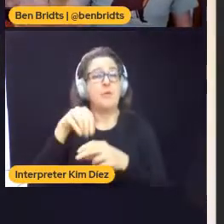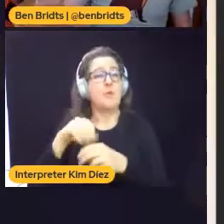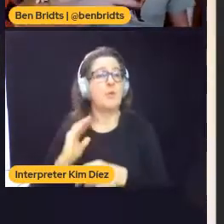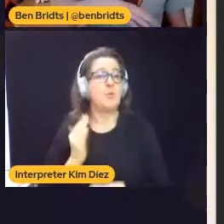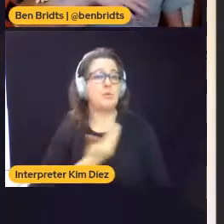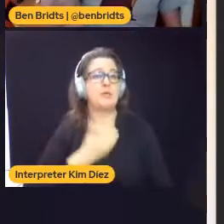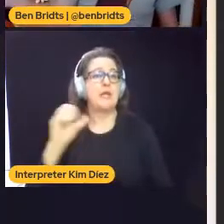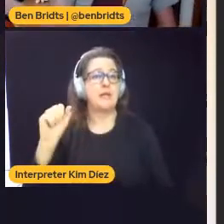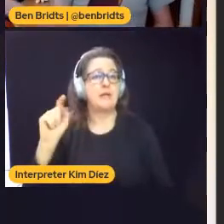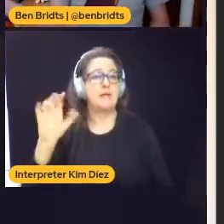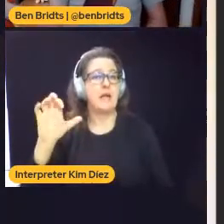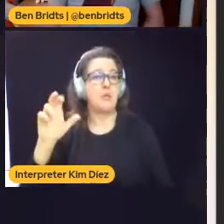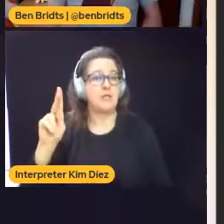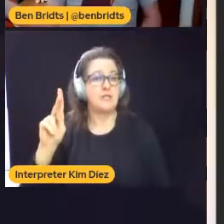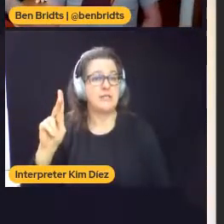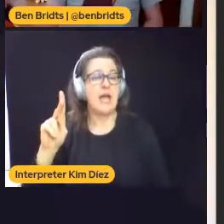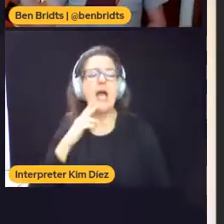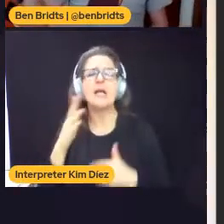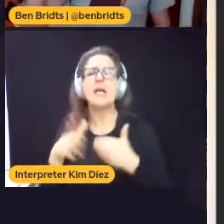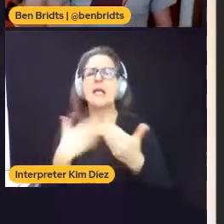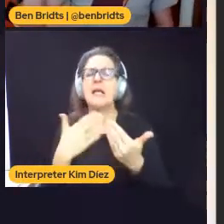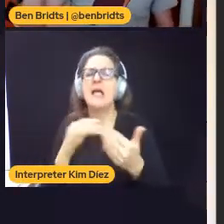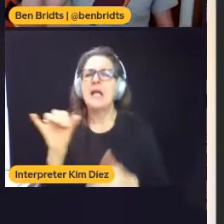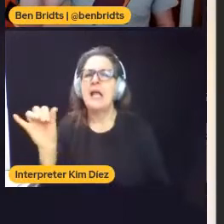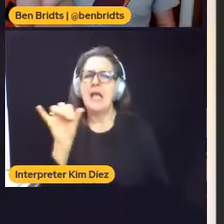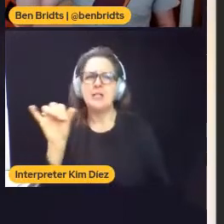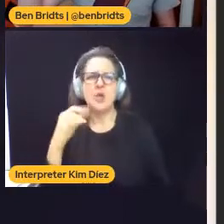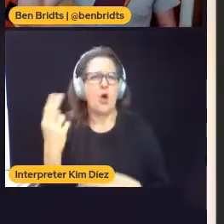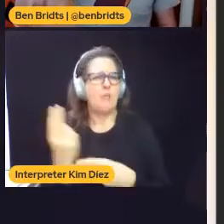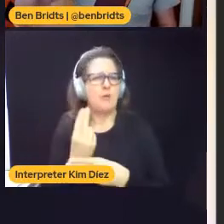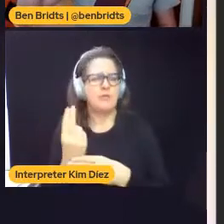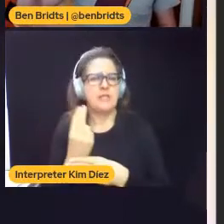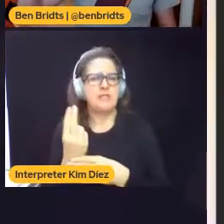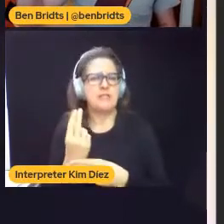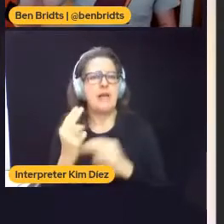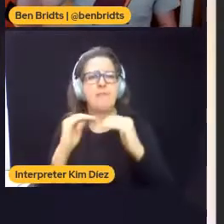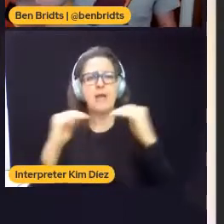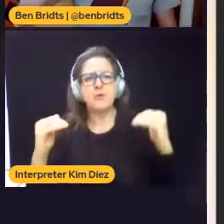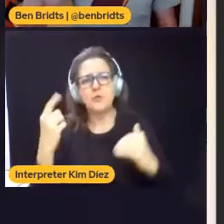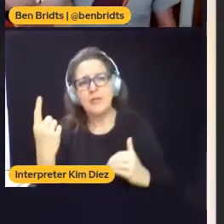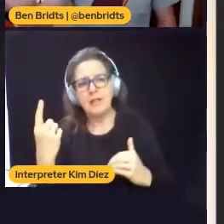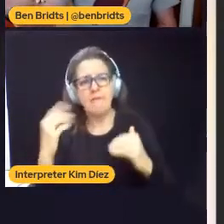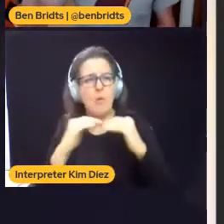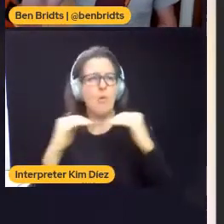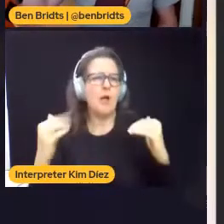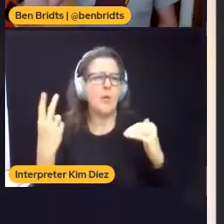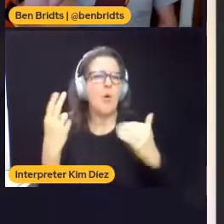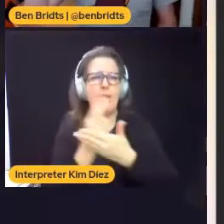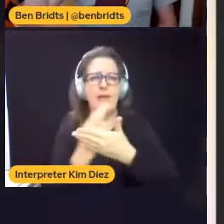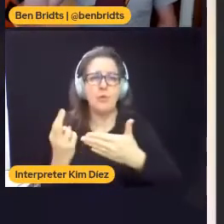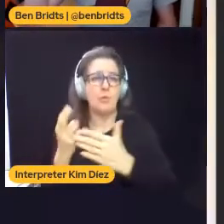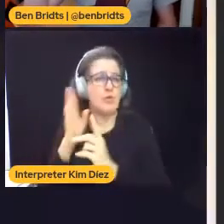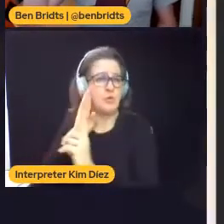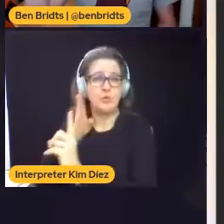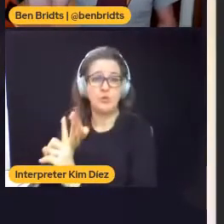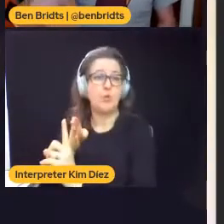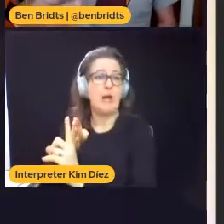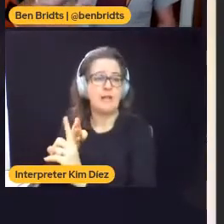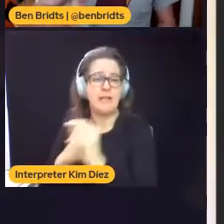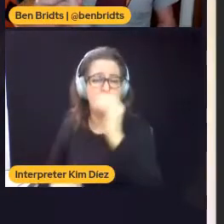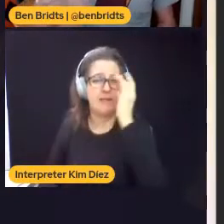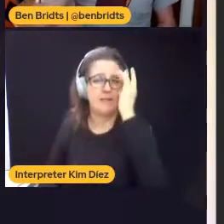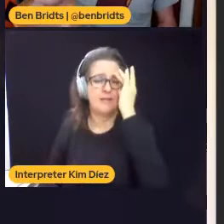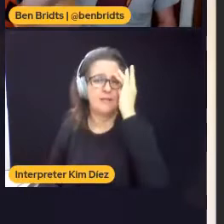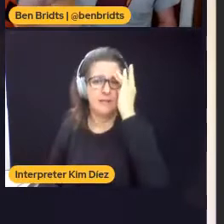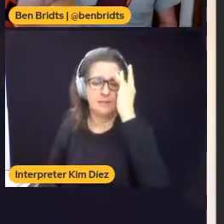stack, it's almost the same as using that level 1 or level 2 resource directly. We're giving